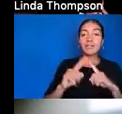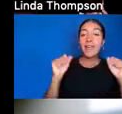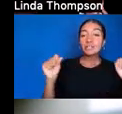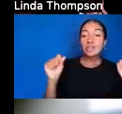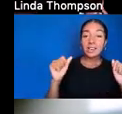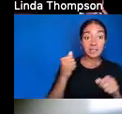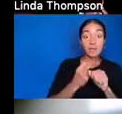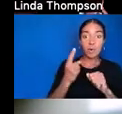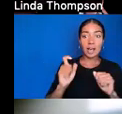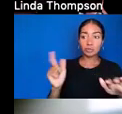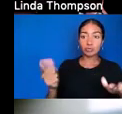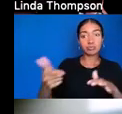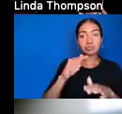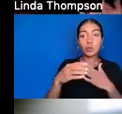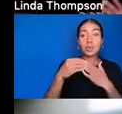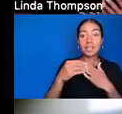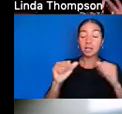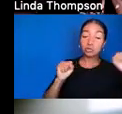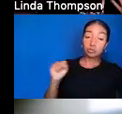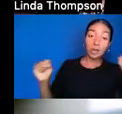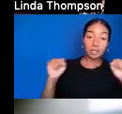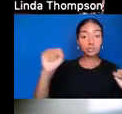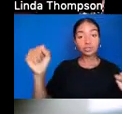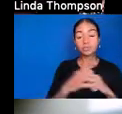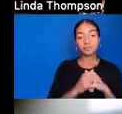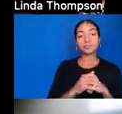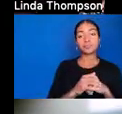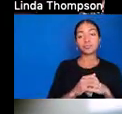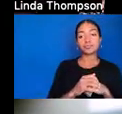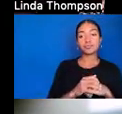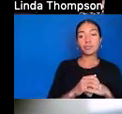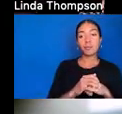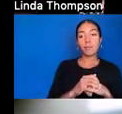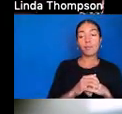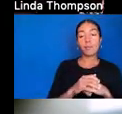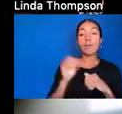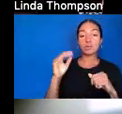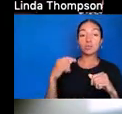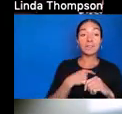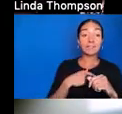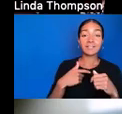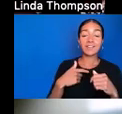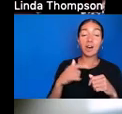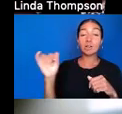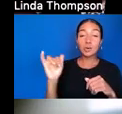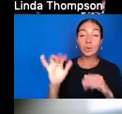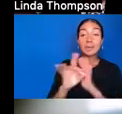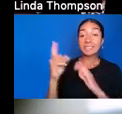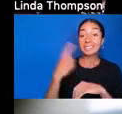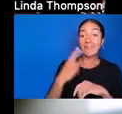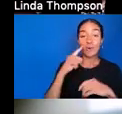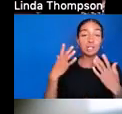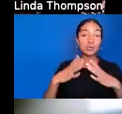turn and lead in a stretch. So we've had dress up days at work